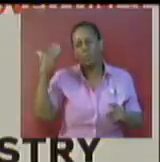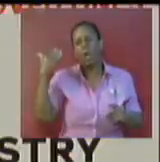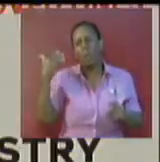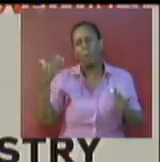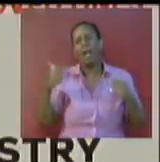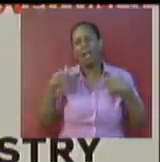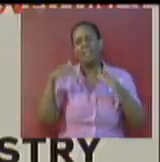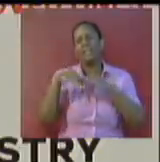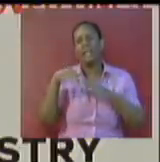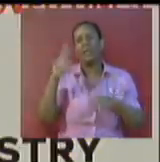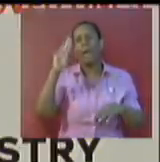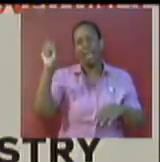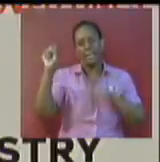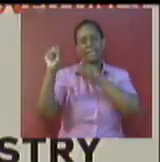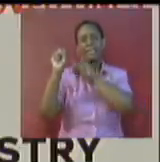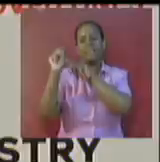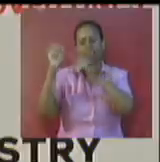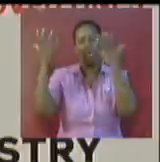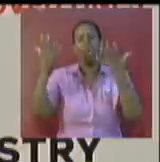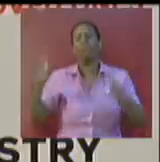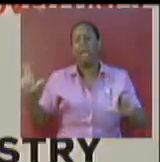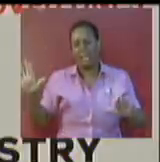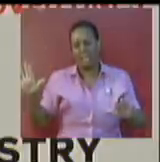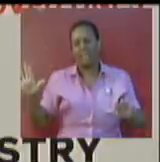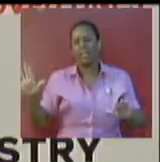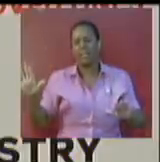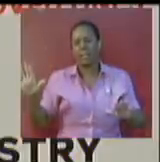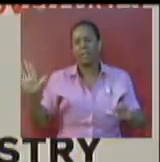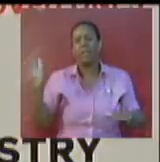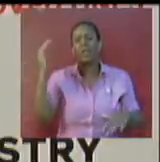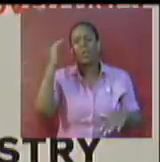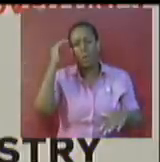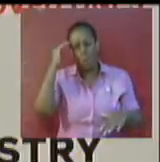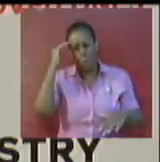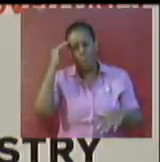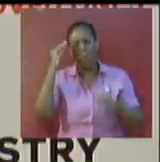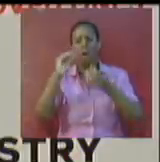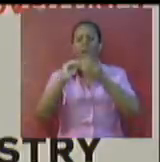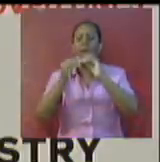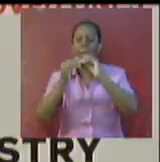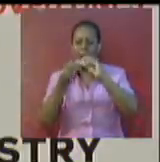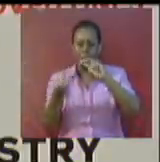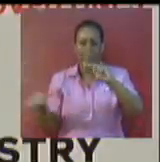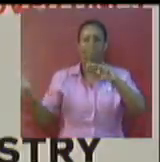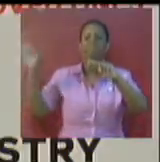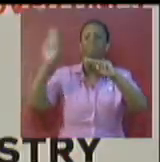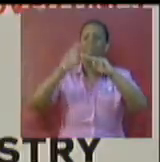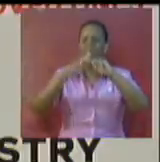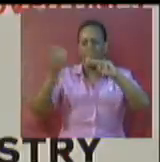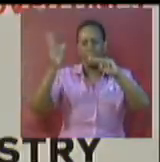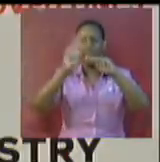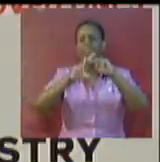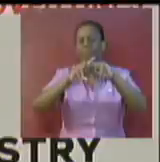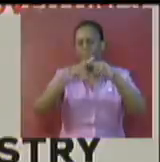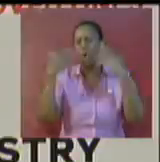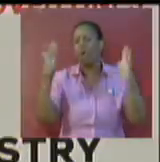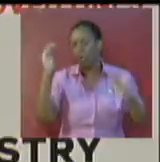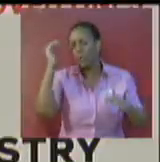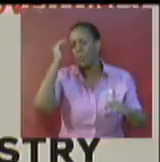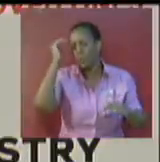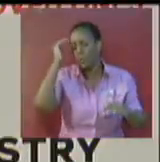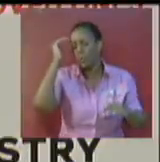US, and expectantly so the numbers would increase in those territories once they get into the community, based on the fact that we have known